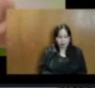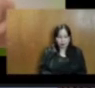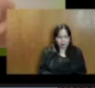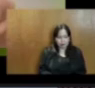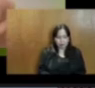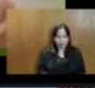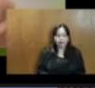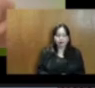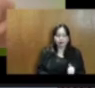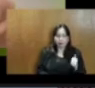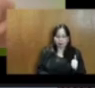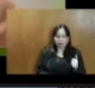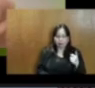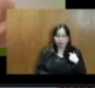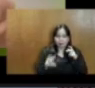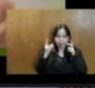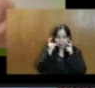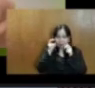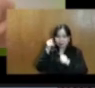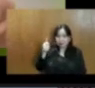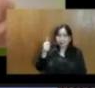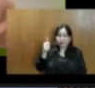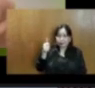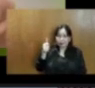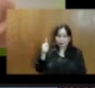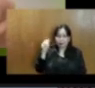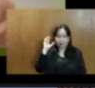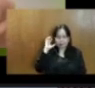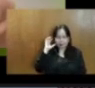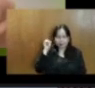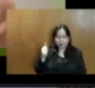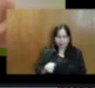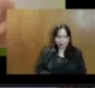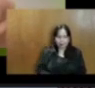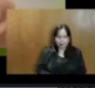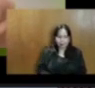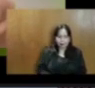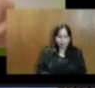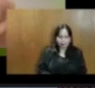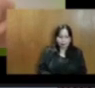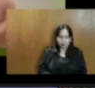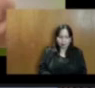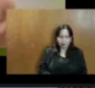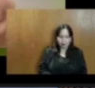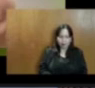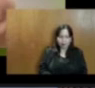All right. Can you hear me? Yes, loud and clear. Okay.